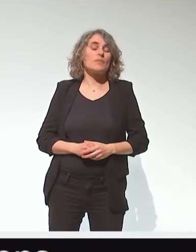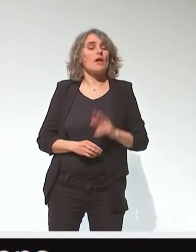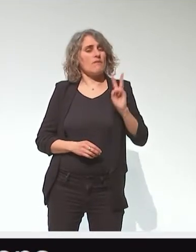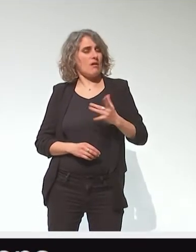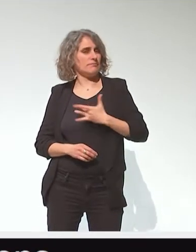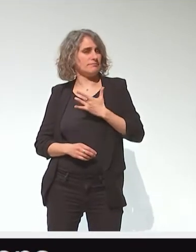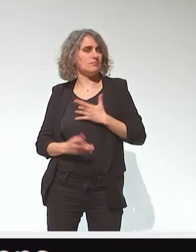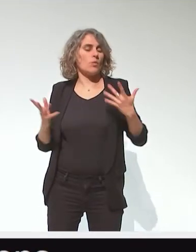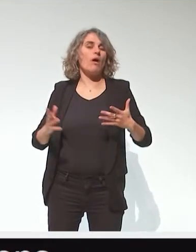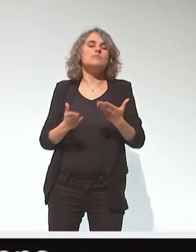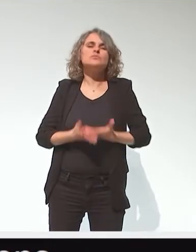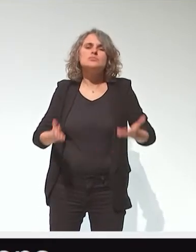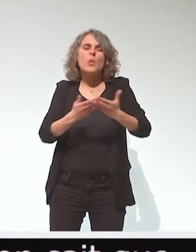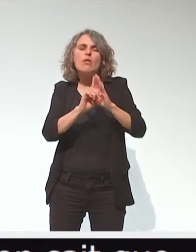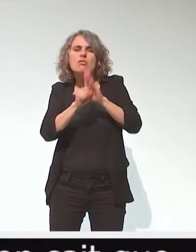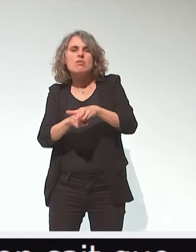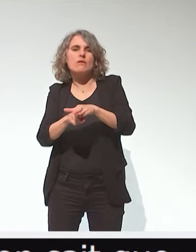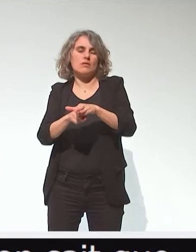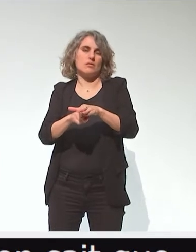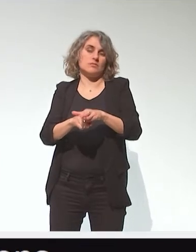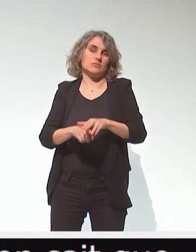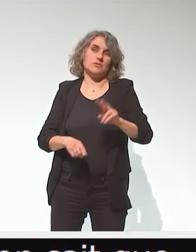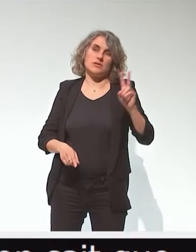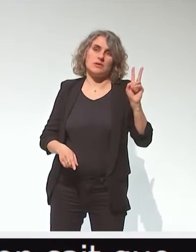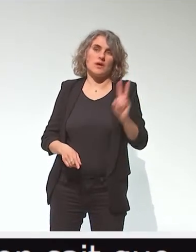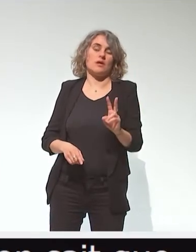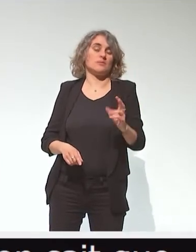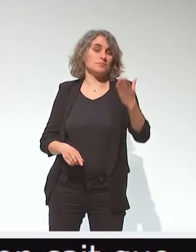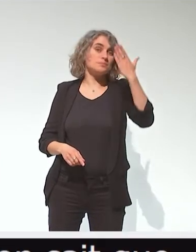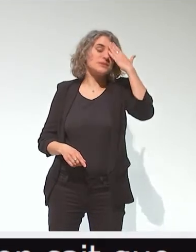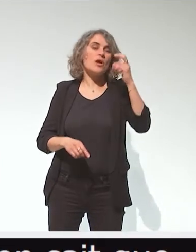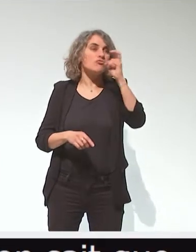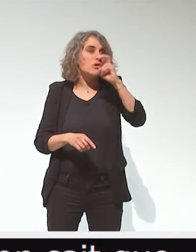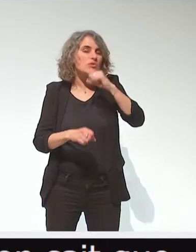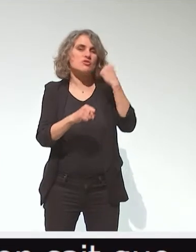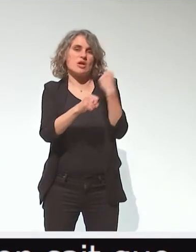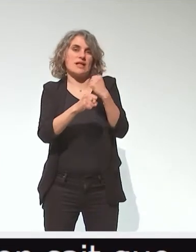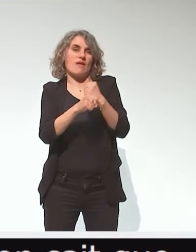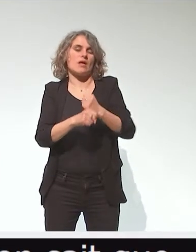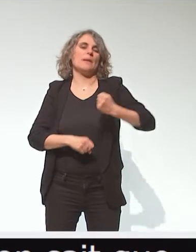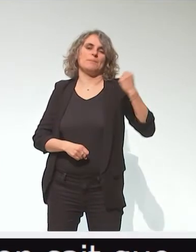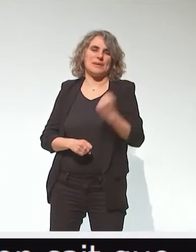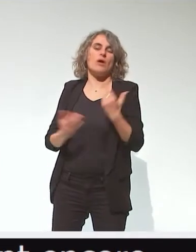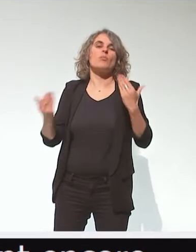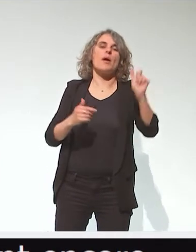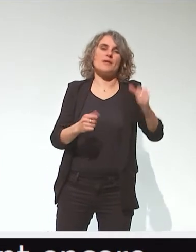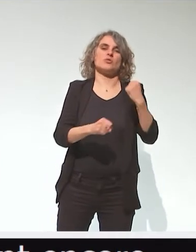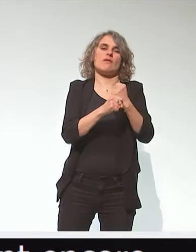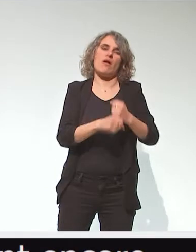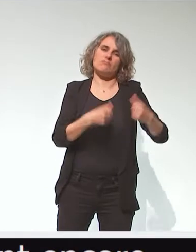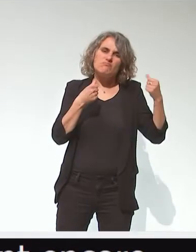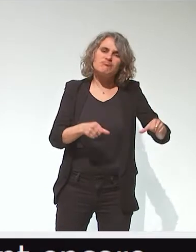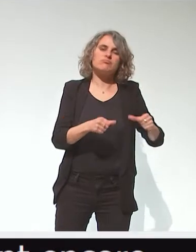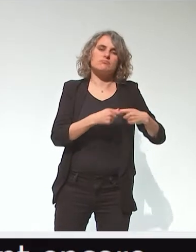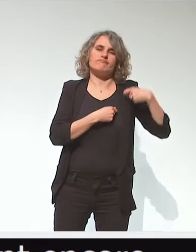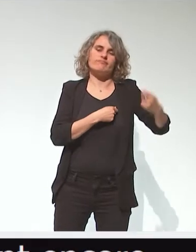evident seeking work rather than in the workplace. And then, very disturbingly, we have shocking